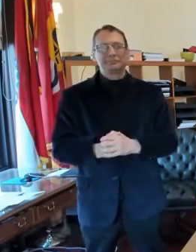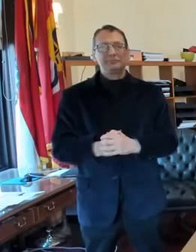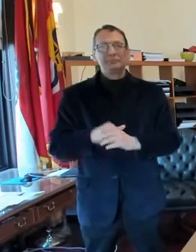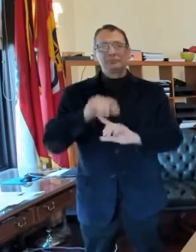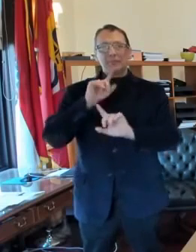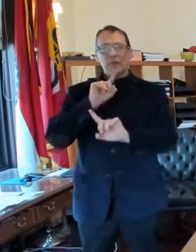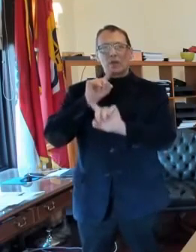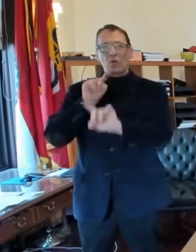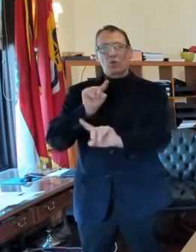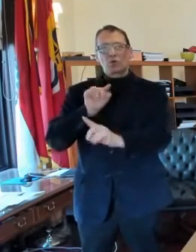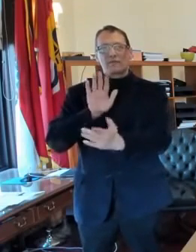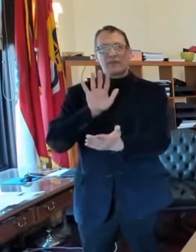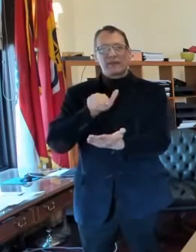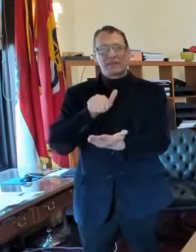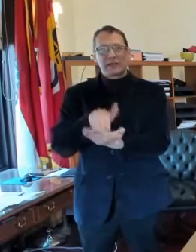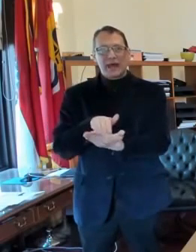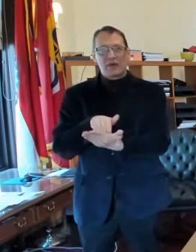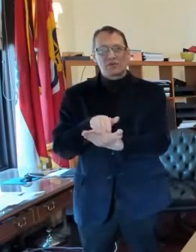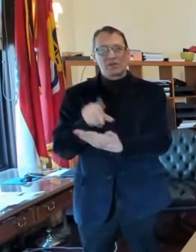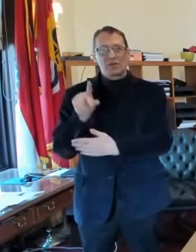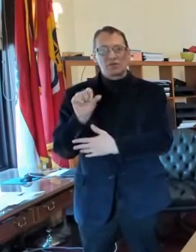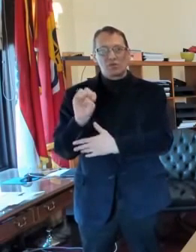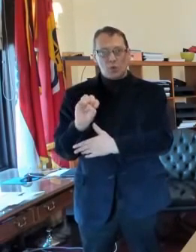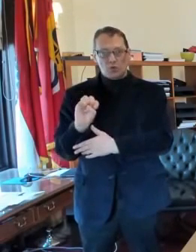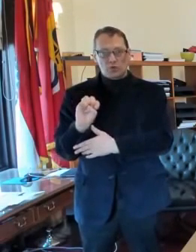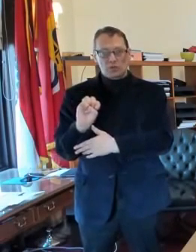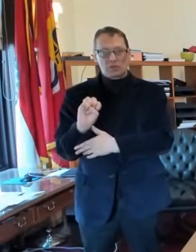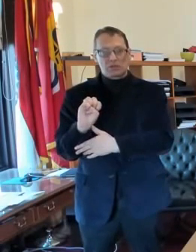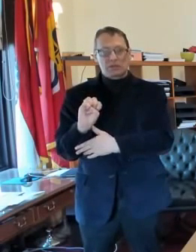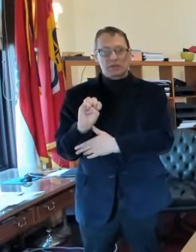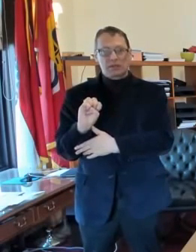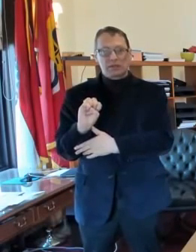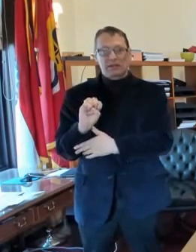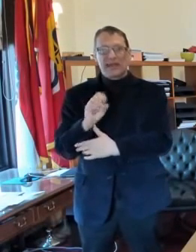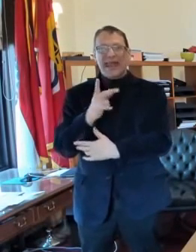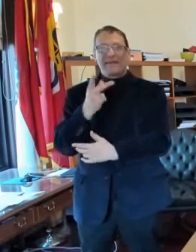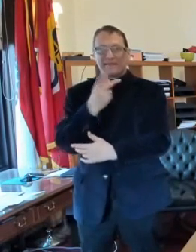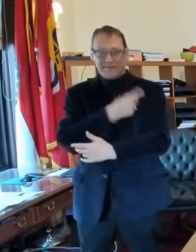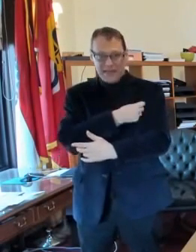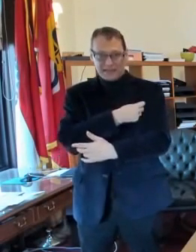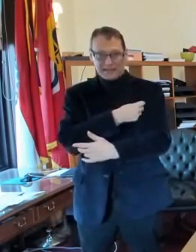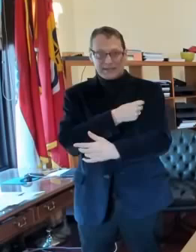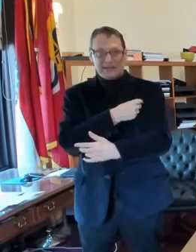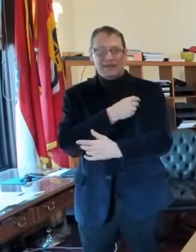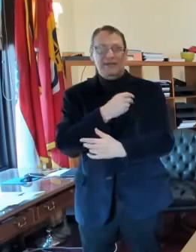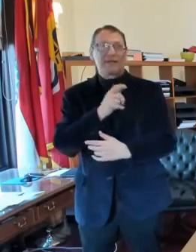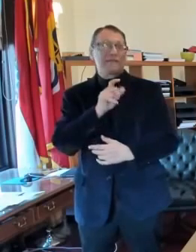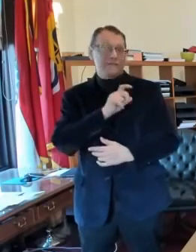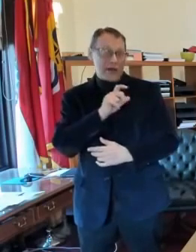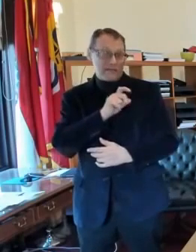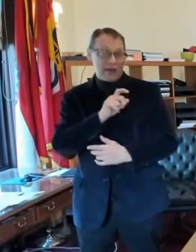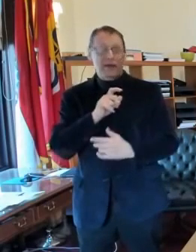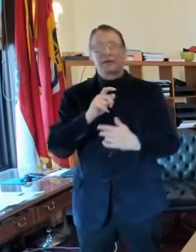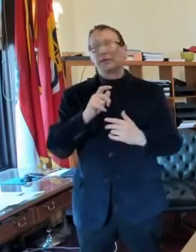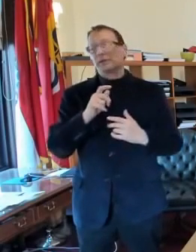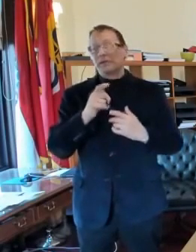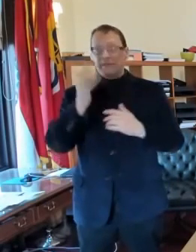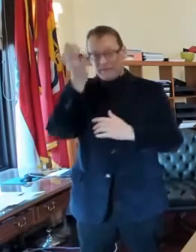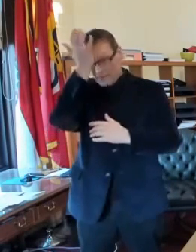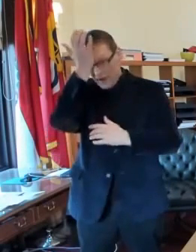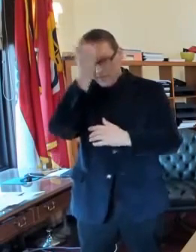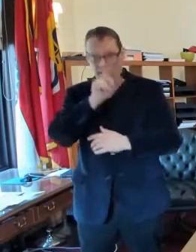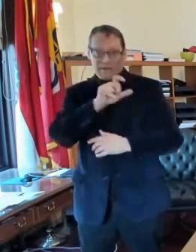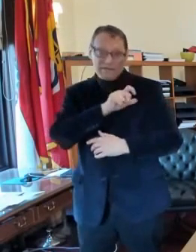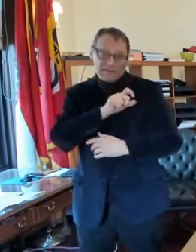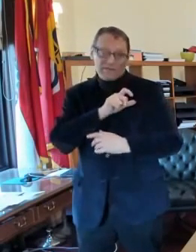ordered 5,000 doses. That would vaccinate our firefighters, police officers, corrections officers,